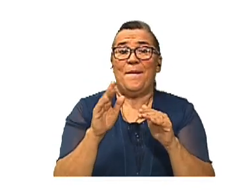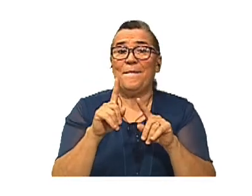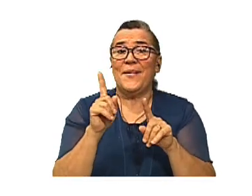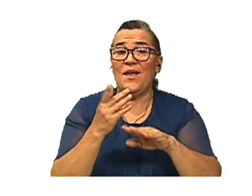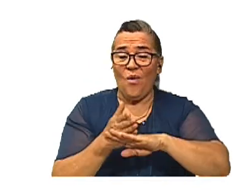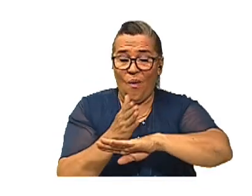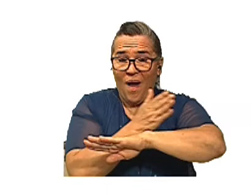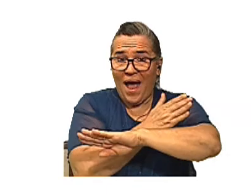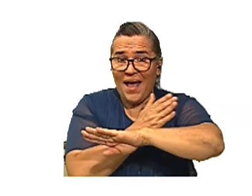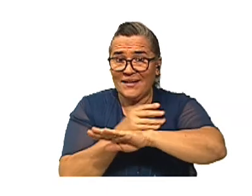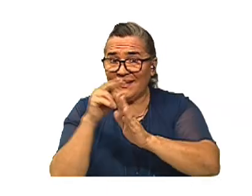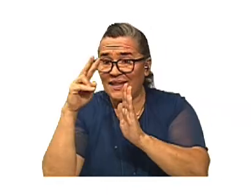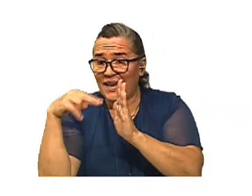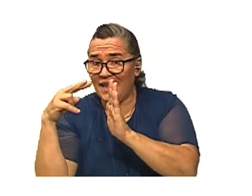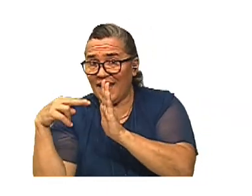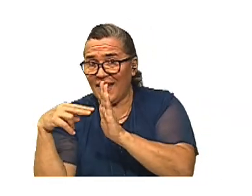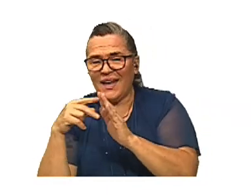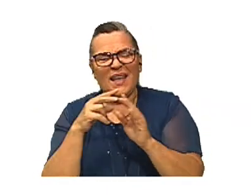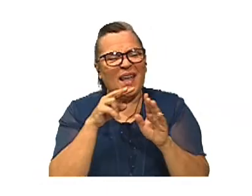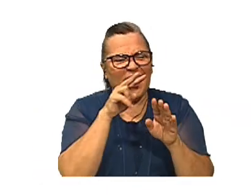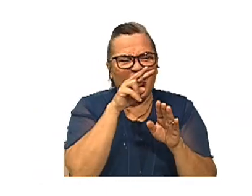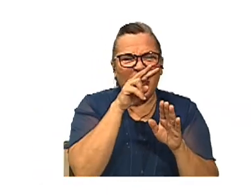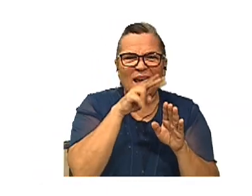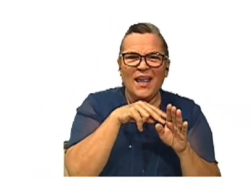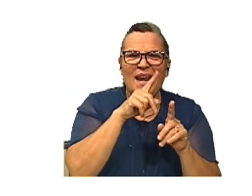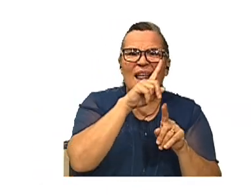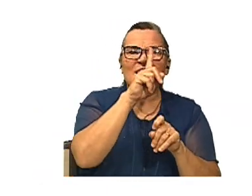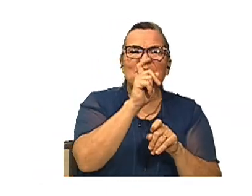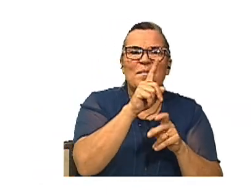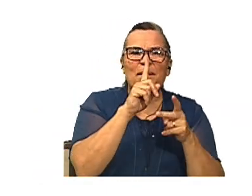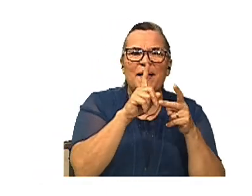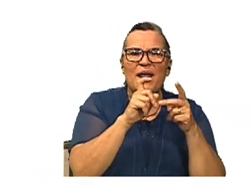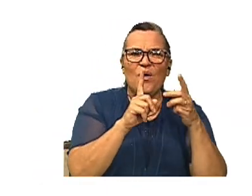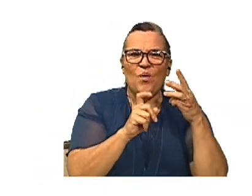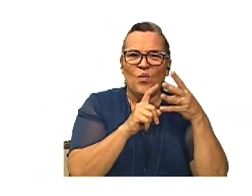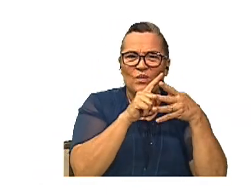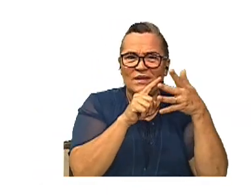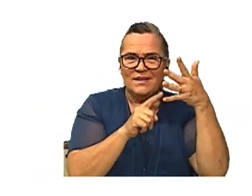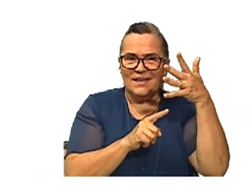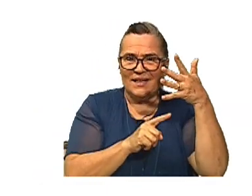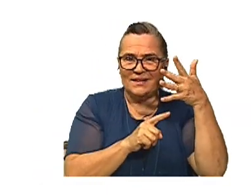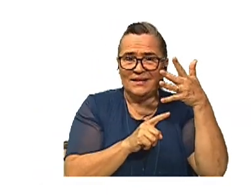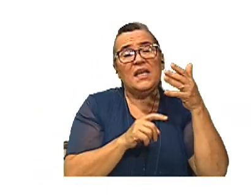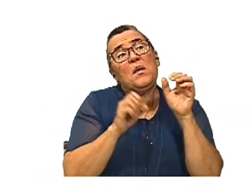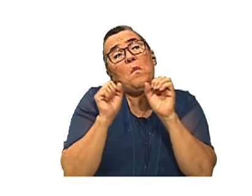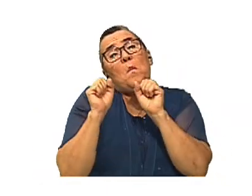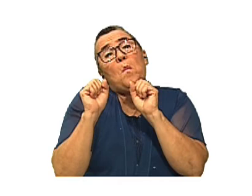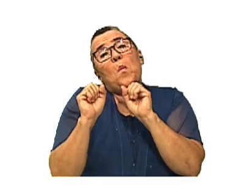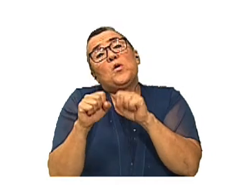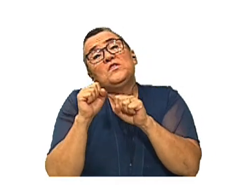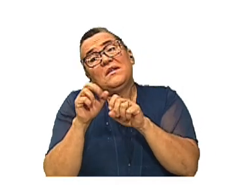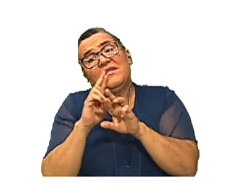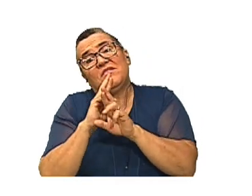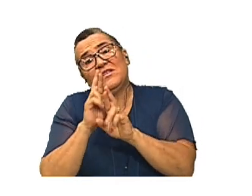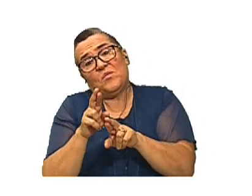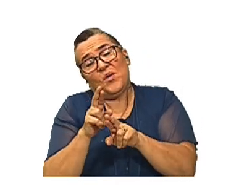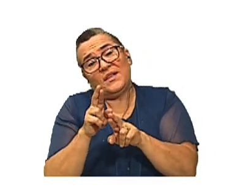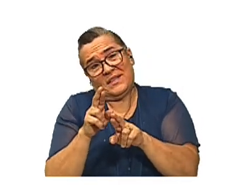doing the reading, we're going to read each question and its possible answers.